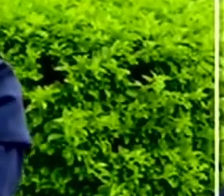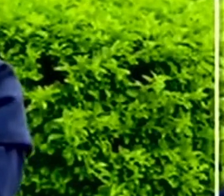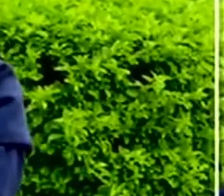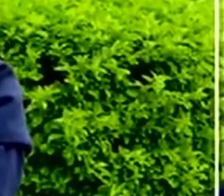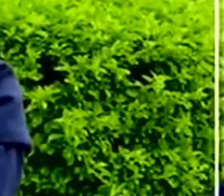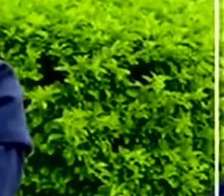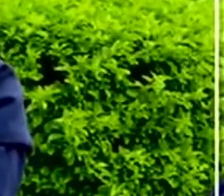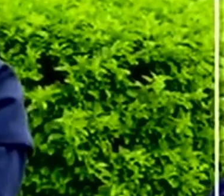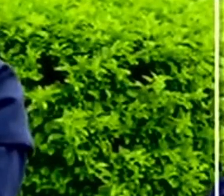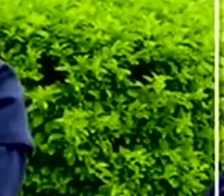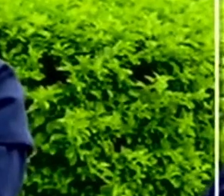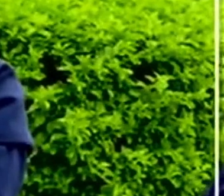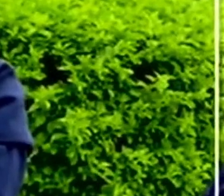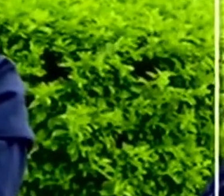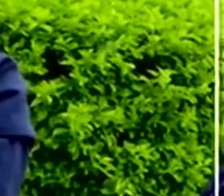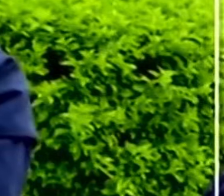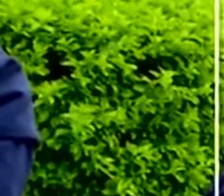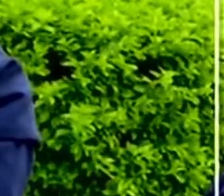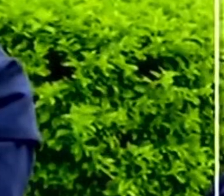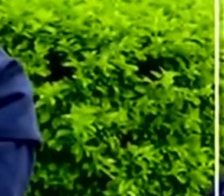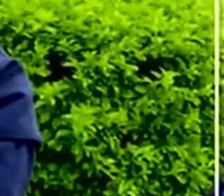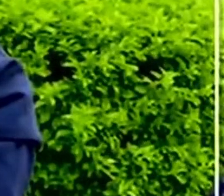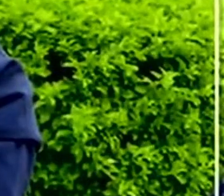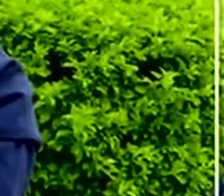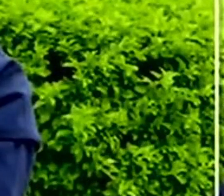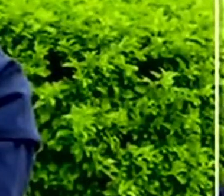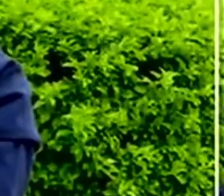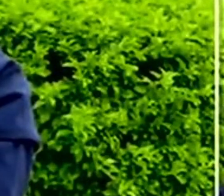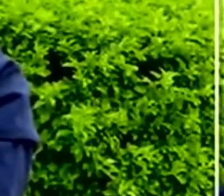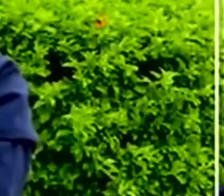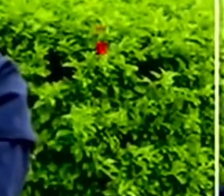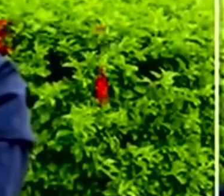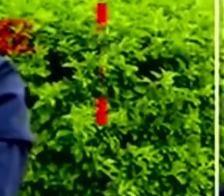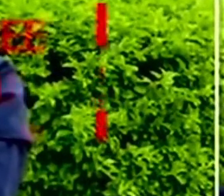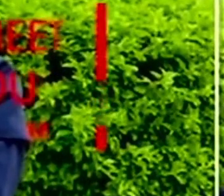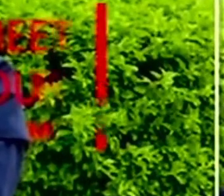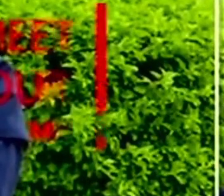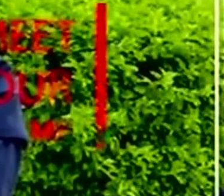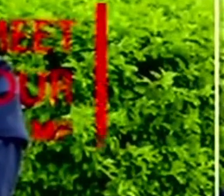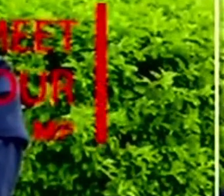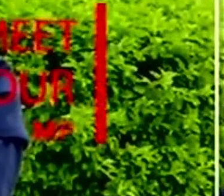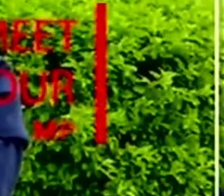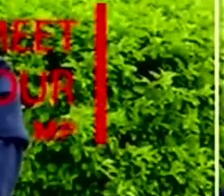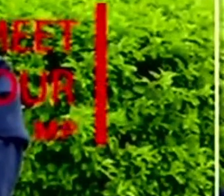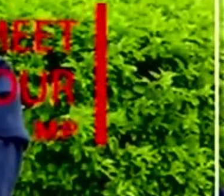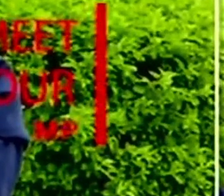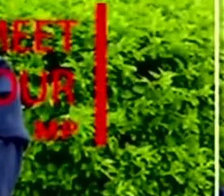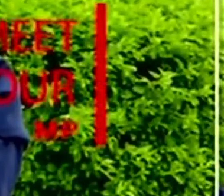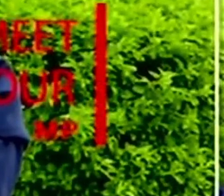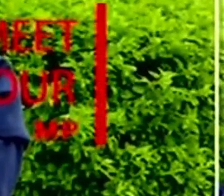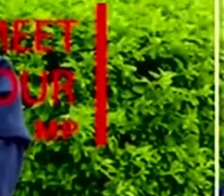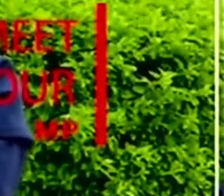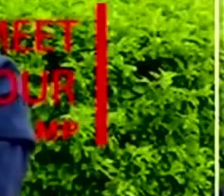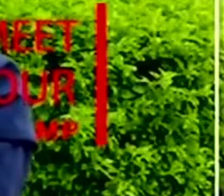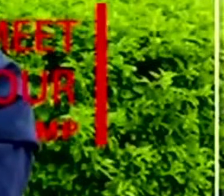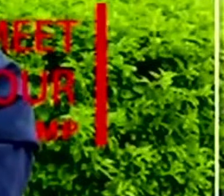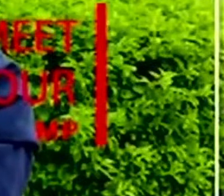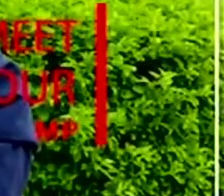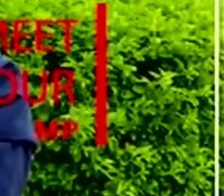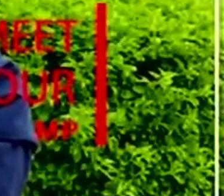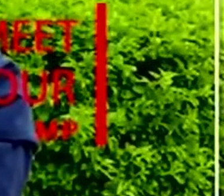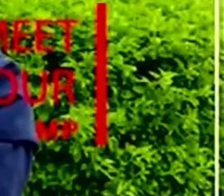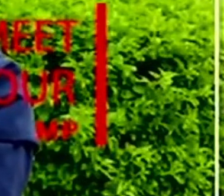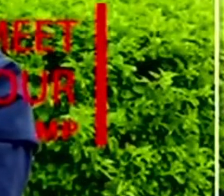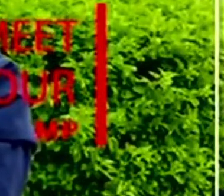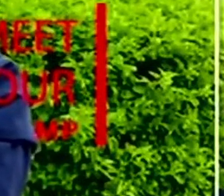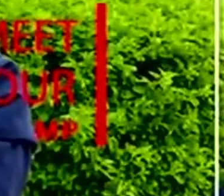had a lot of international exposure in highway and road development projects that have